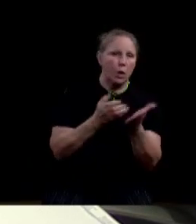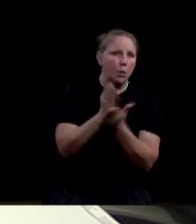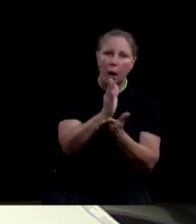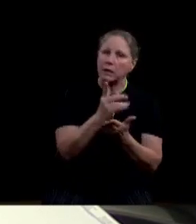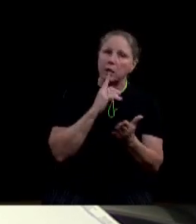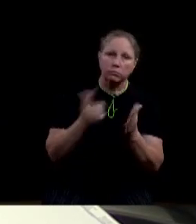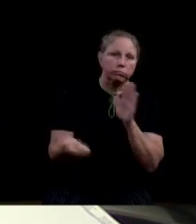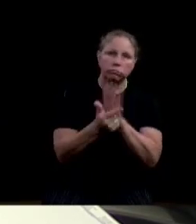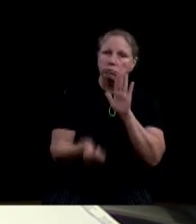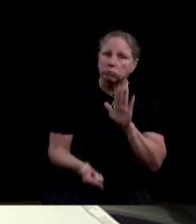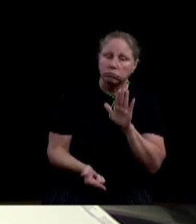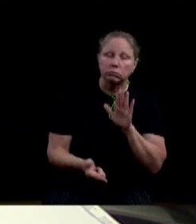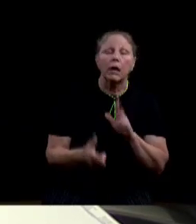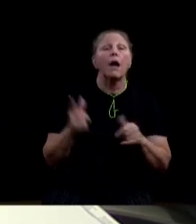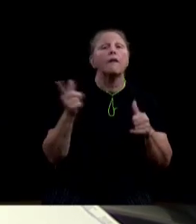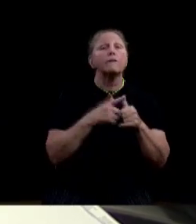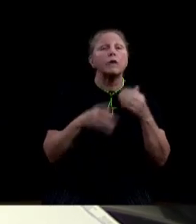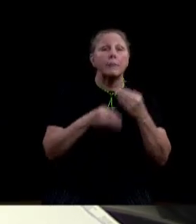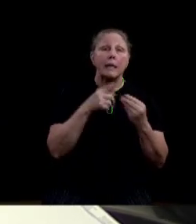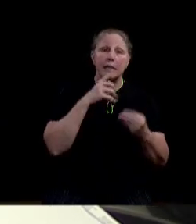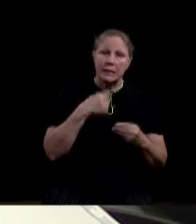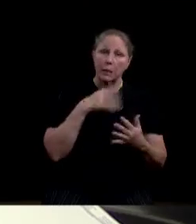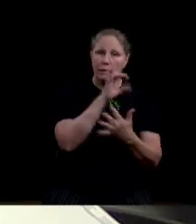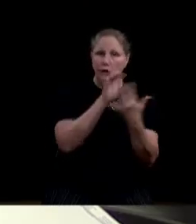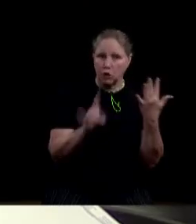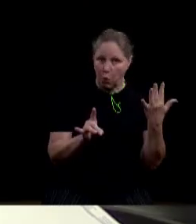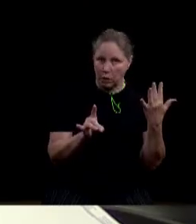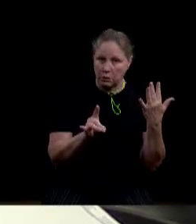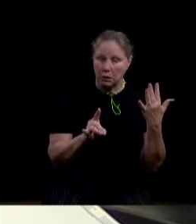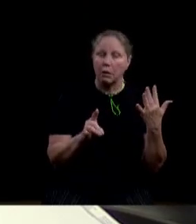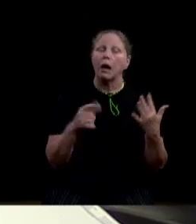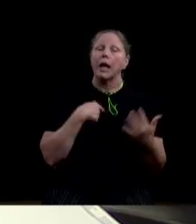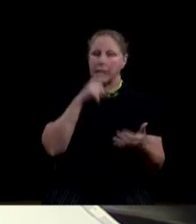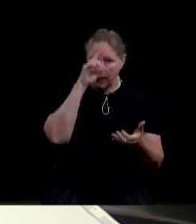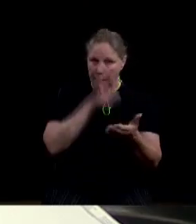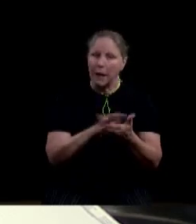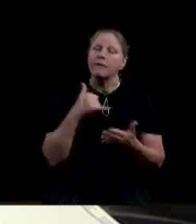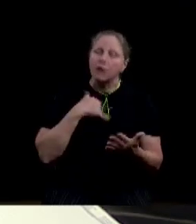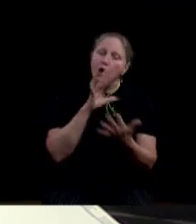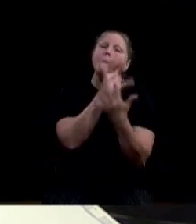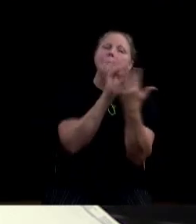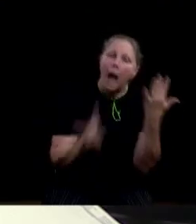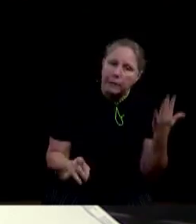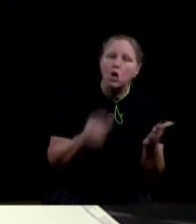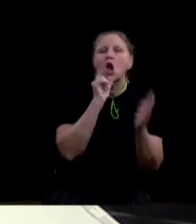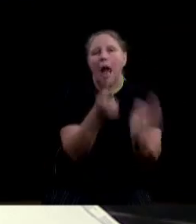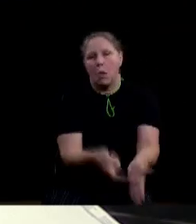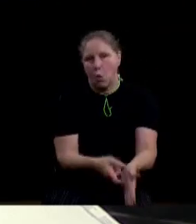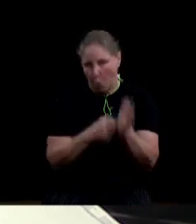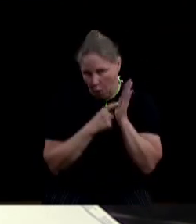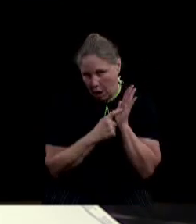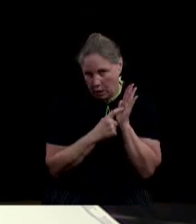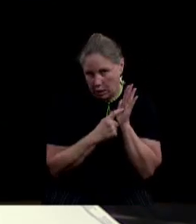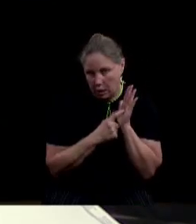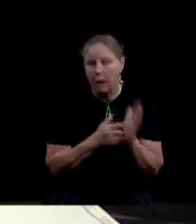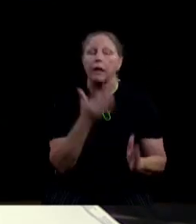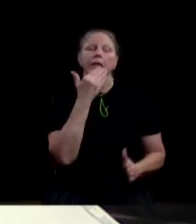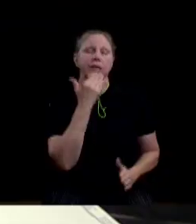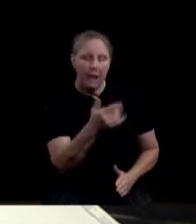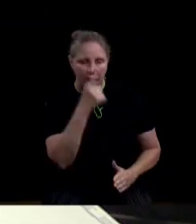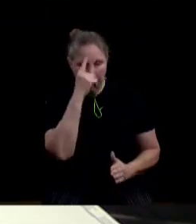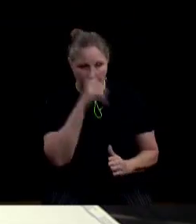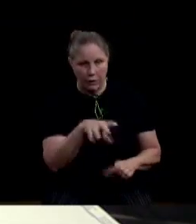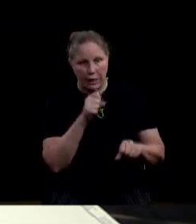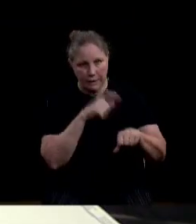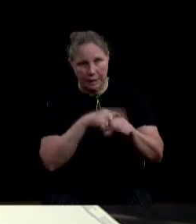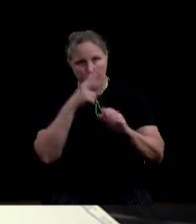choice, and I believe that it should be optional and not a requirement. Thank you for taking the time to read my email.